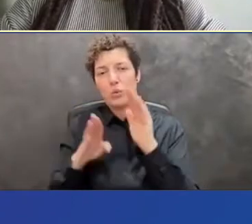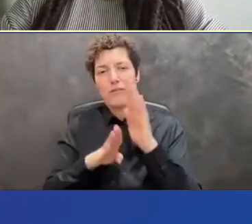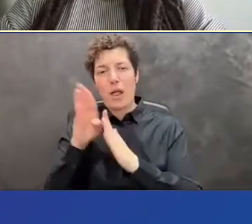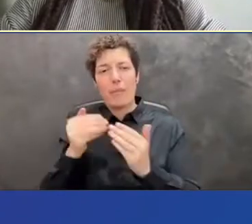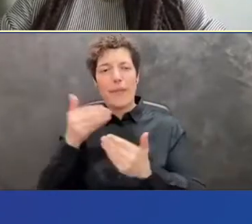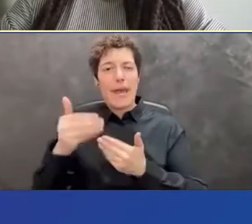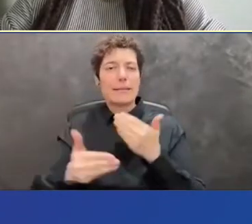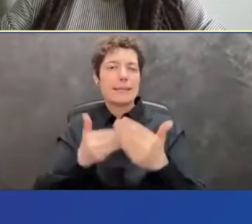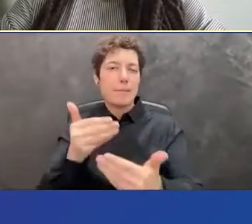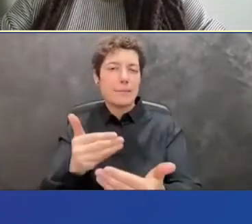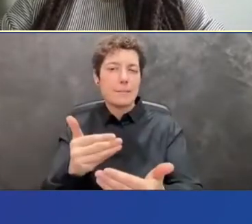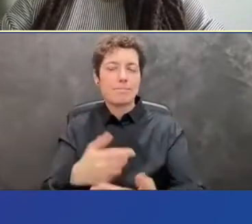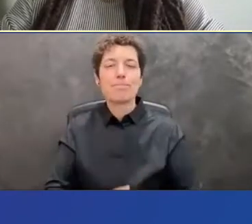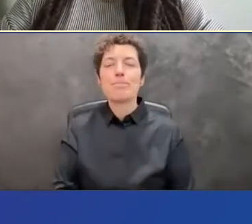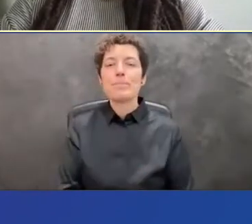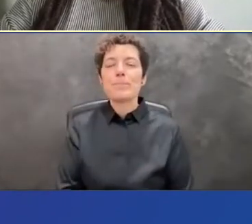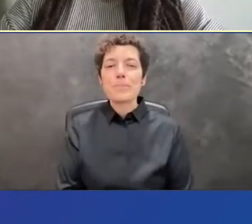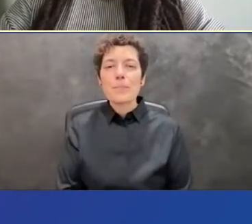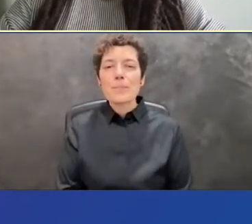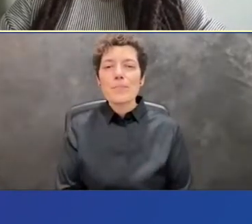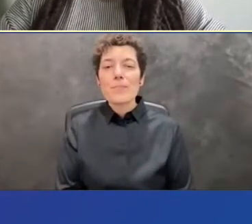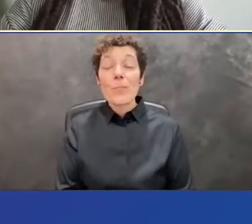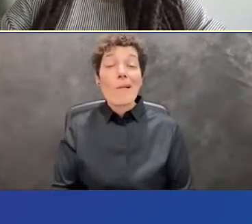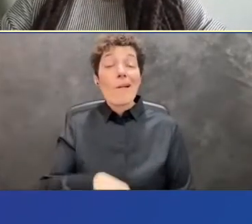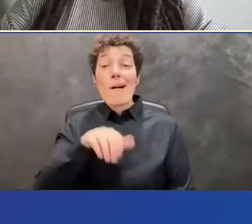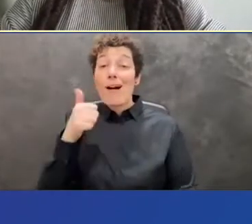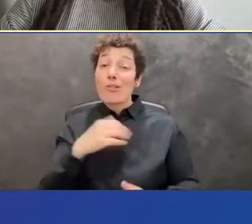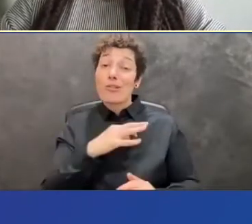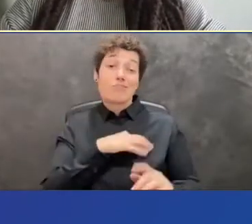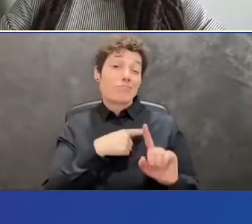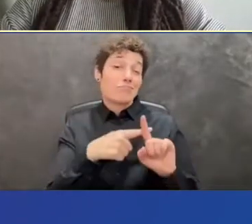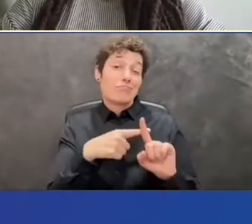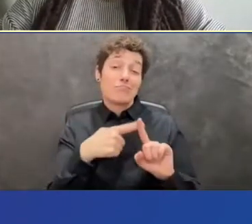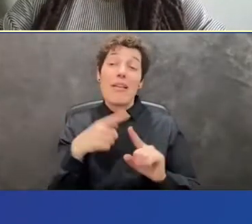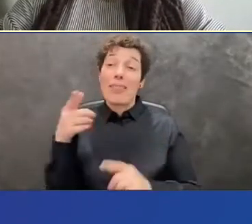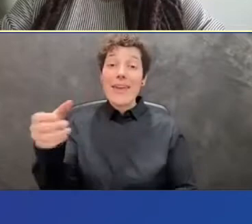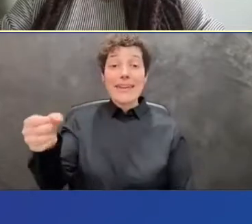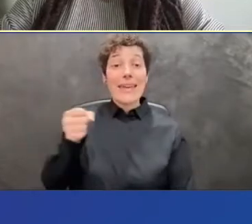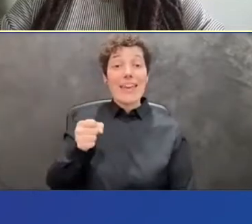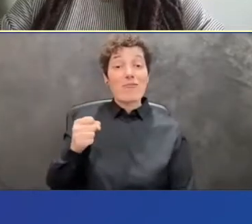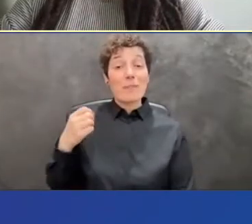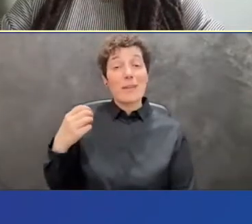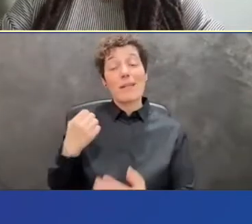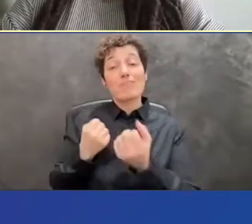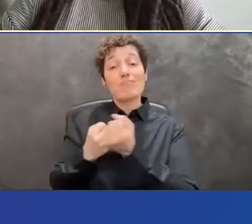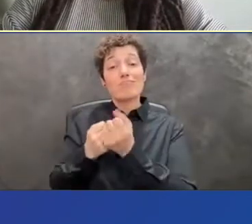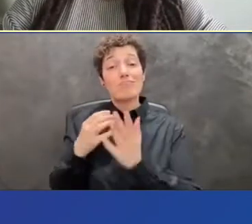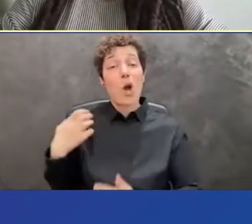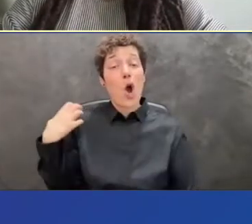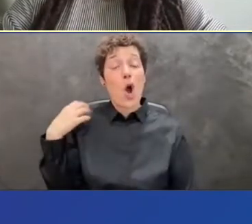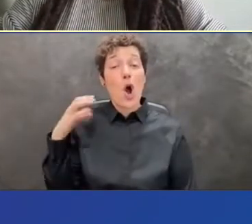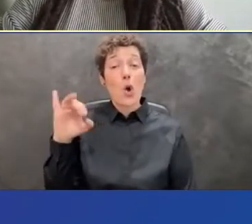great was a coach that was provided to me without me asking.